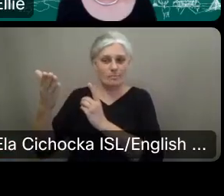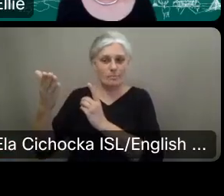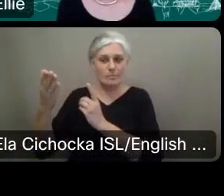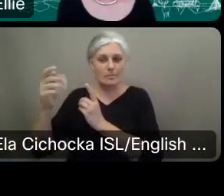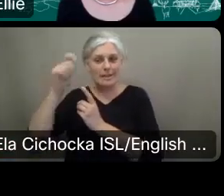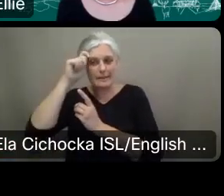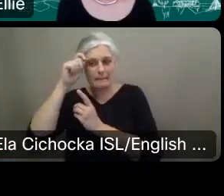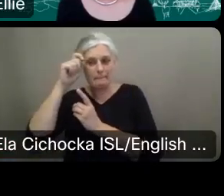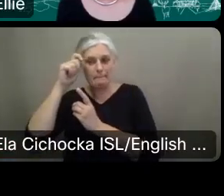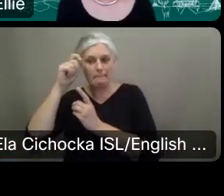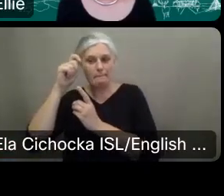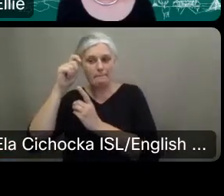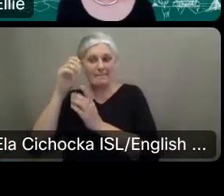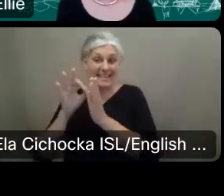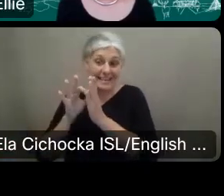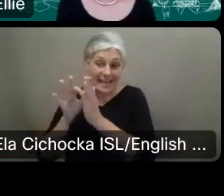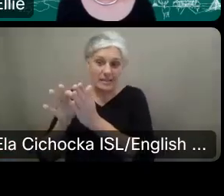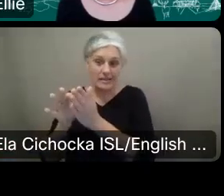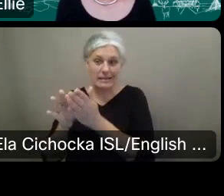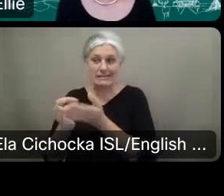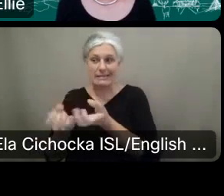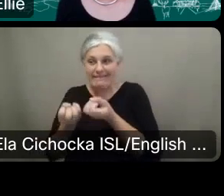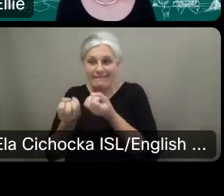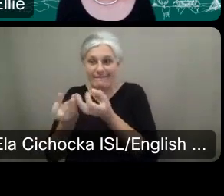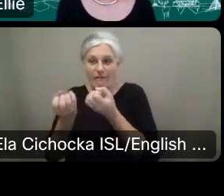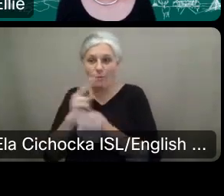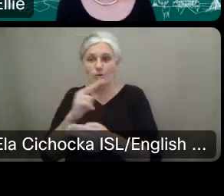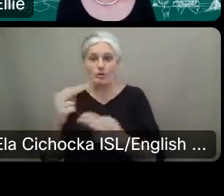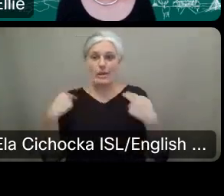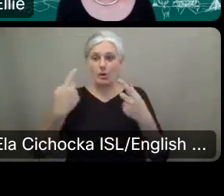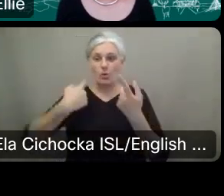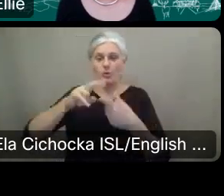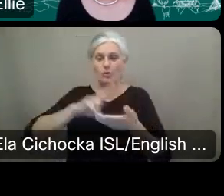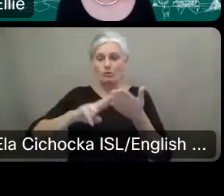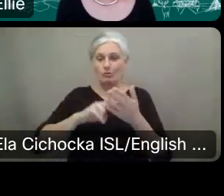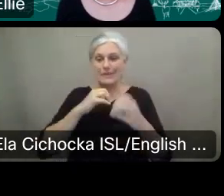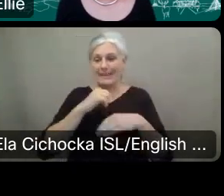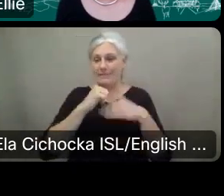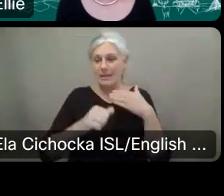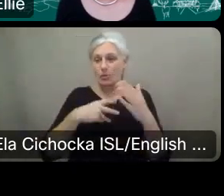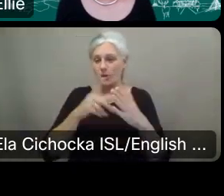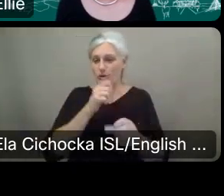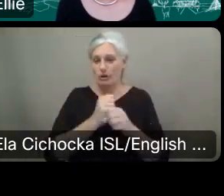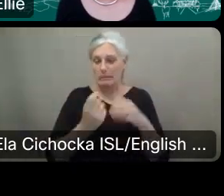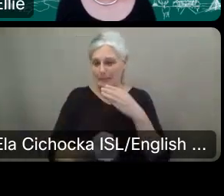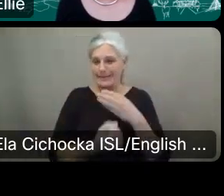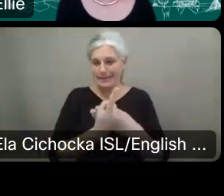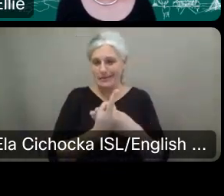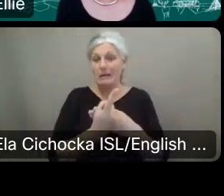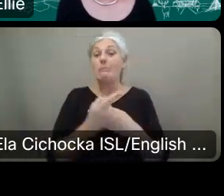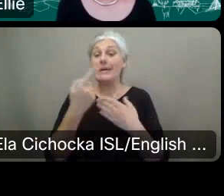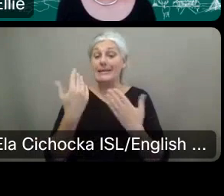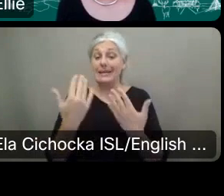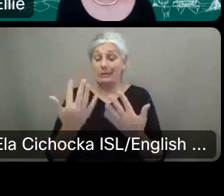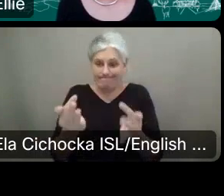guided and informed that it's not language that we would use when we talk about incidents, but it is the language of